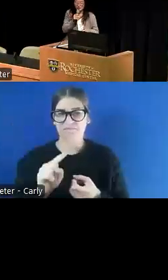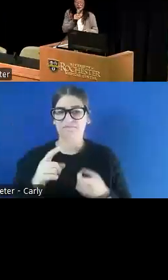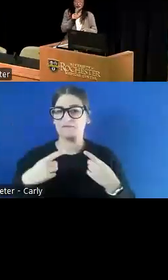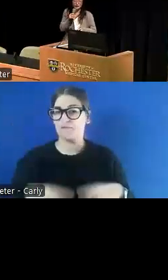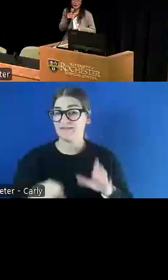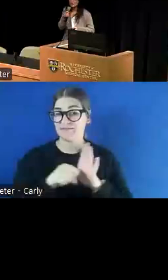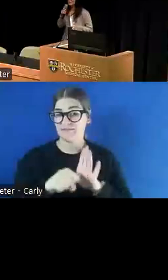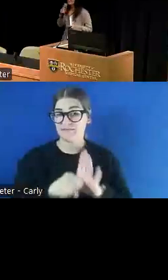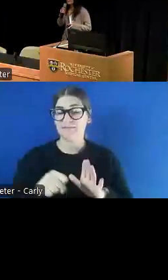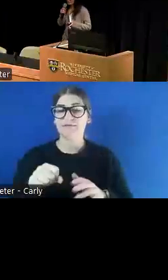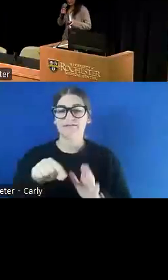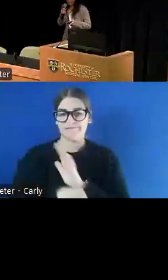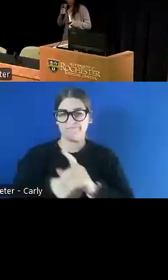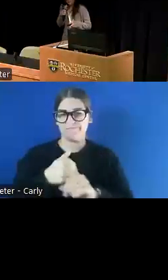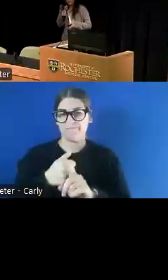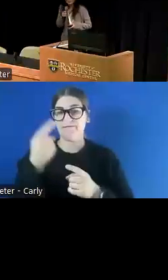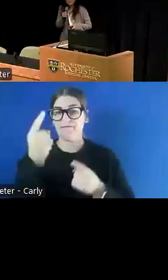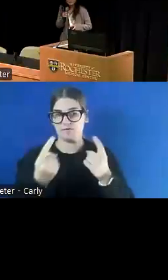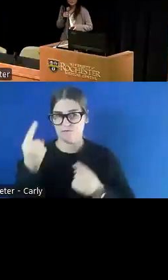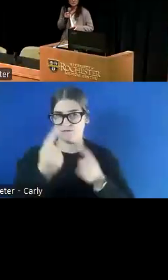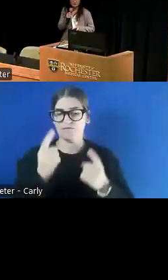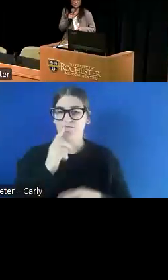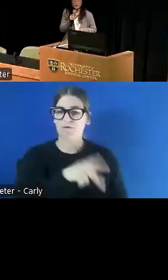and suicidal thoughts among patients with depression.